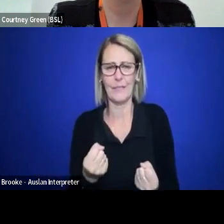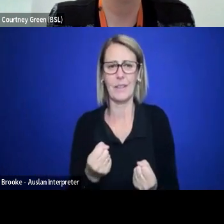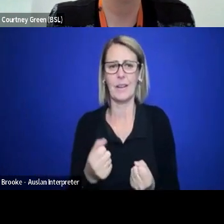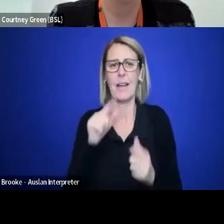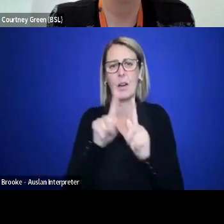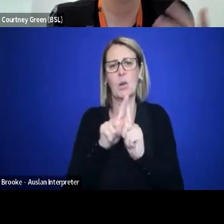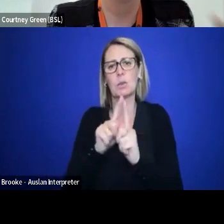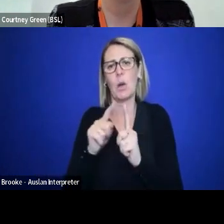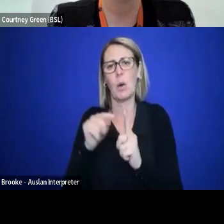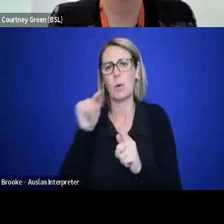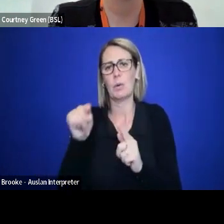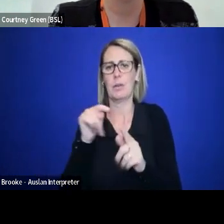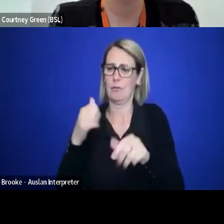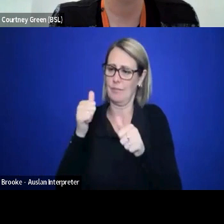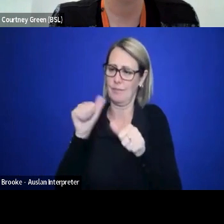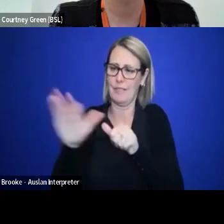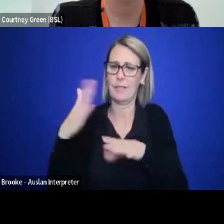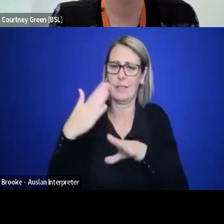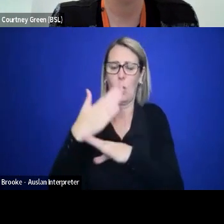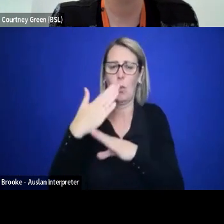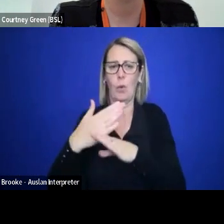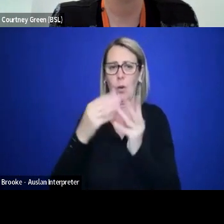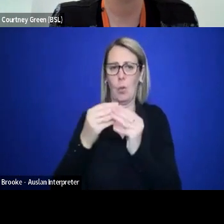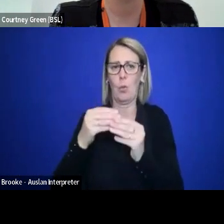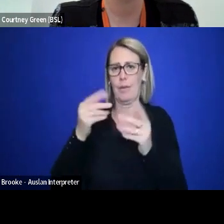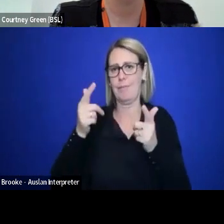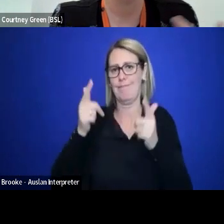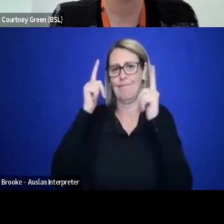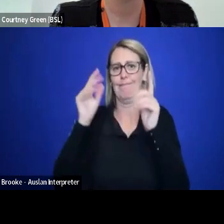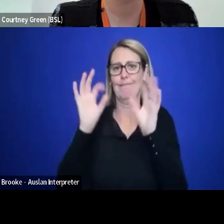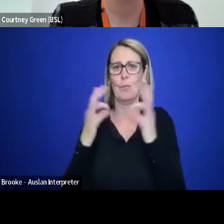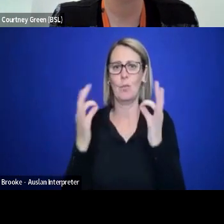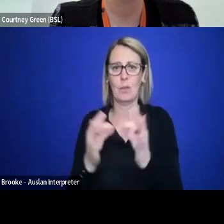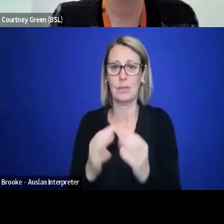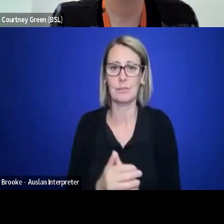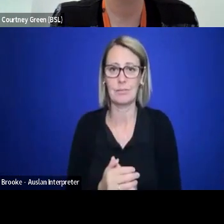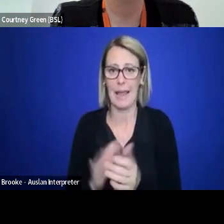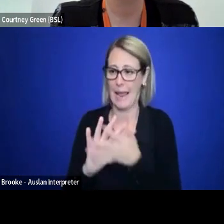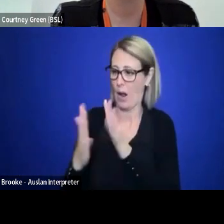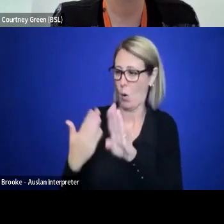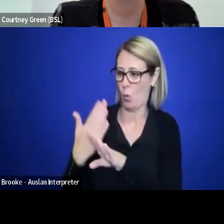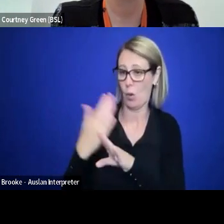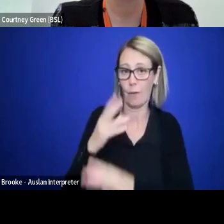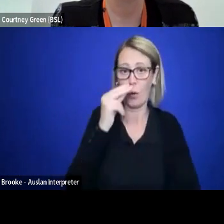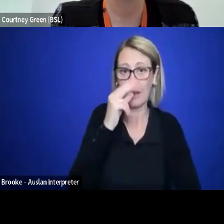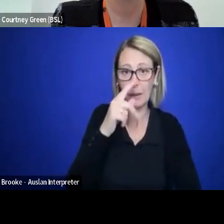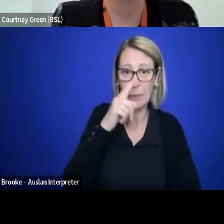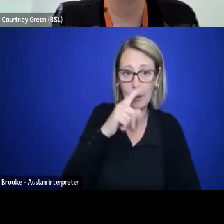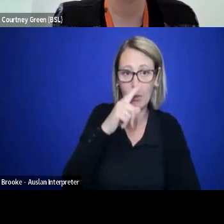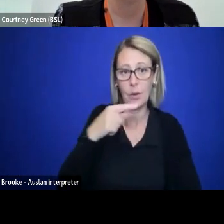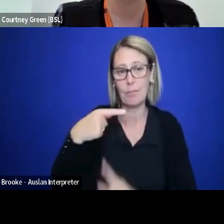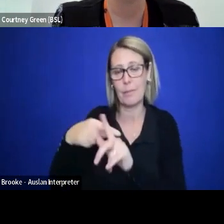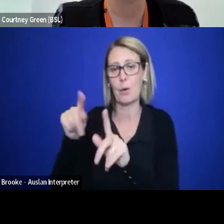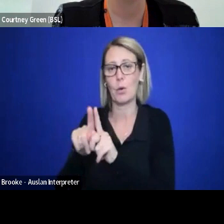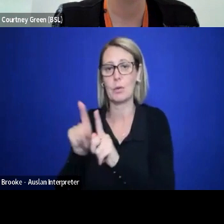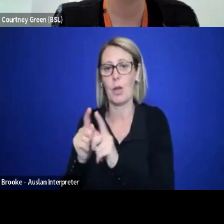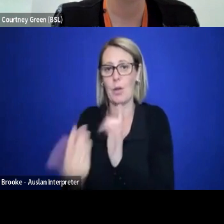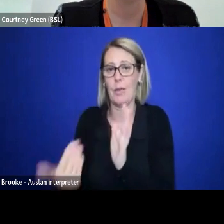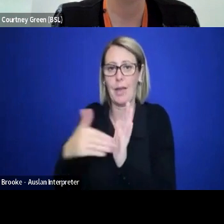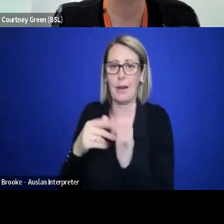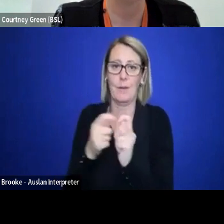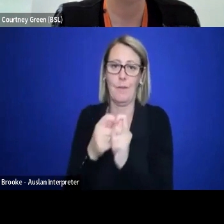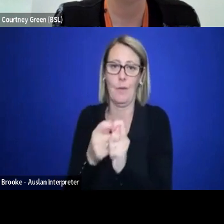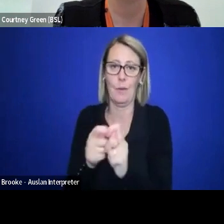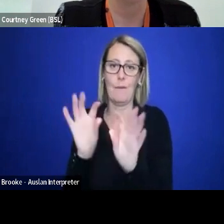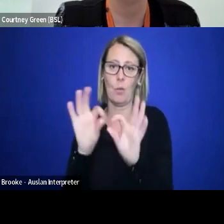the employers. And I think, you've really highlighted there how it works for young people, and also too, the value add that it is